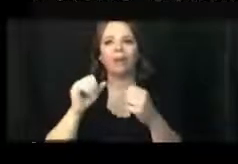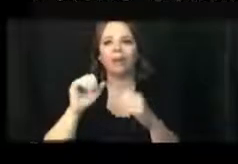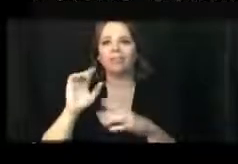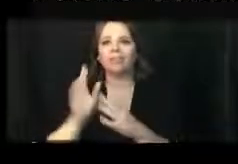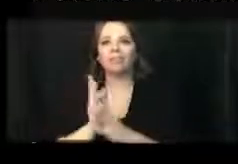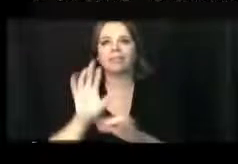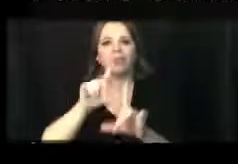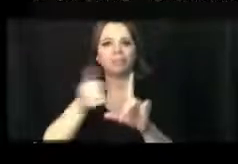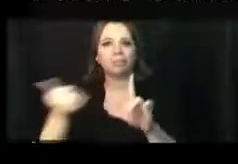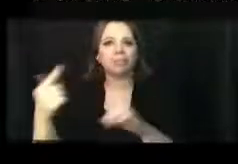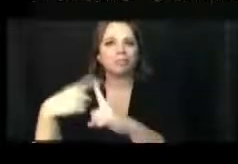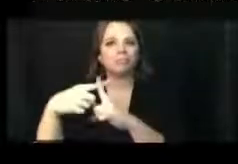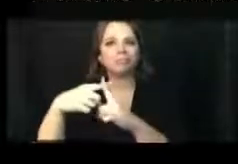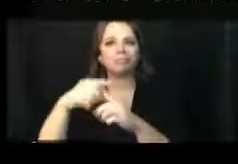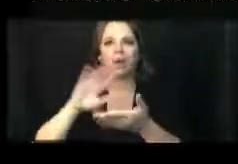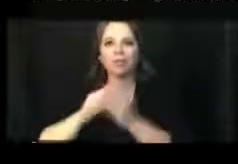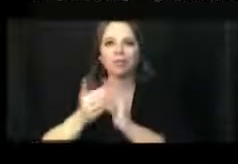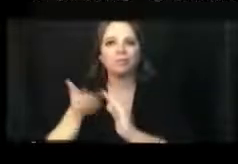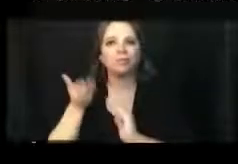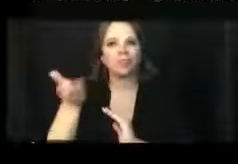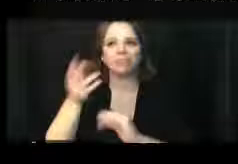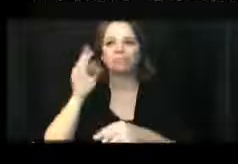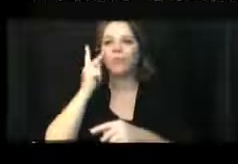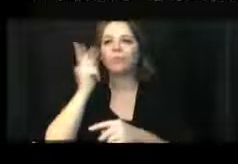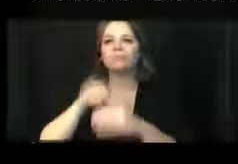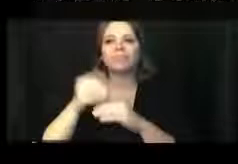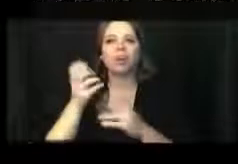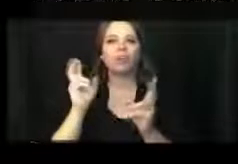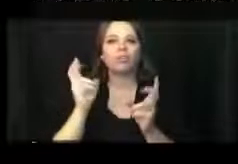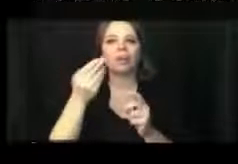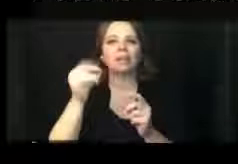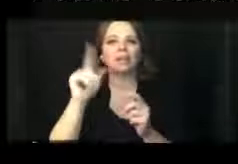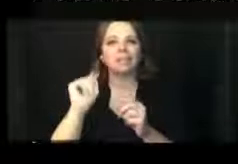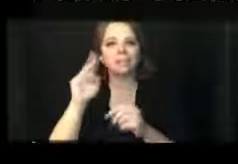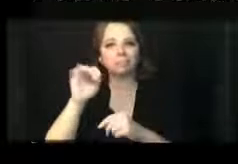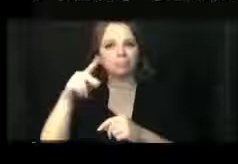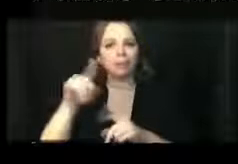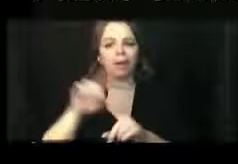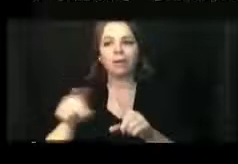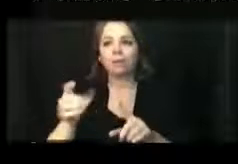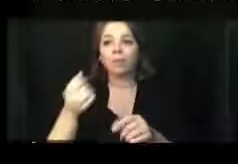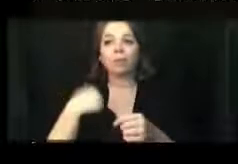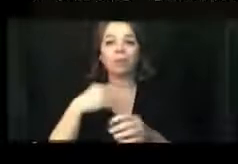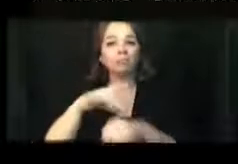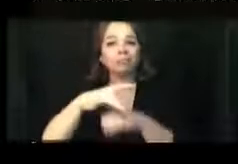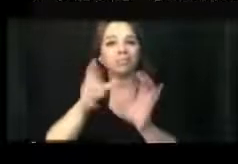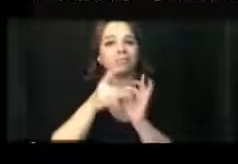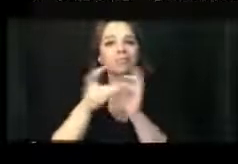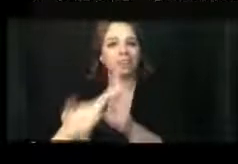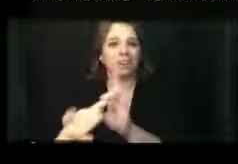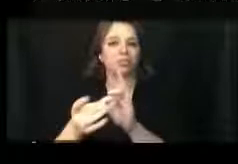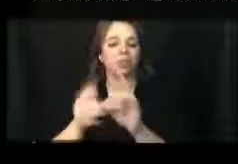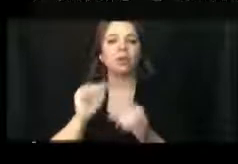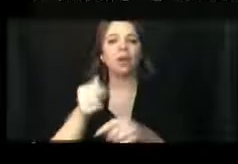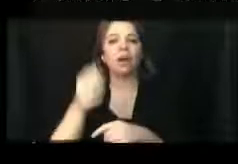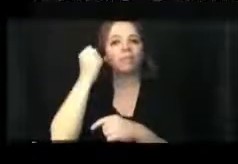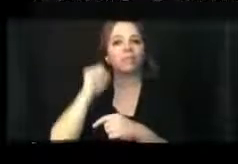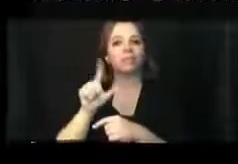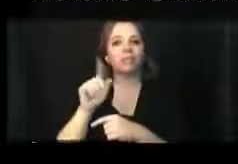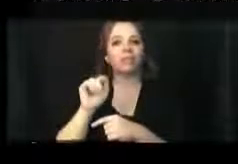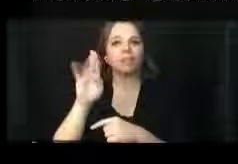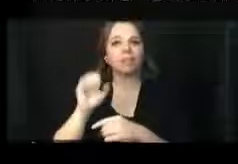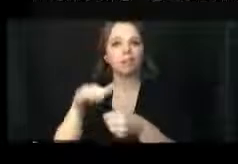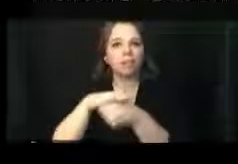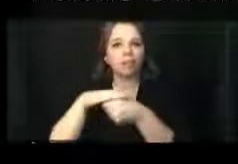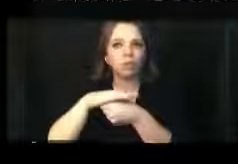out LGBTQ plus community, as you can see on our heat map. But there is essentially a geographic connection as we have our Silver Lake region, of course, the